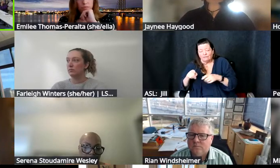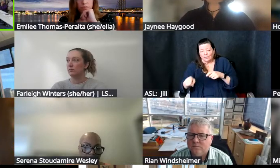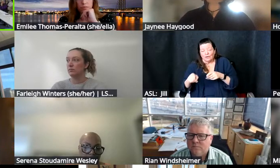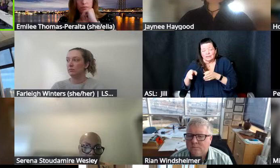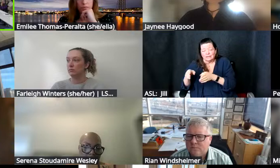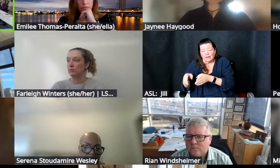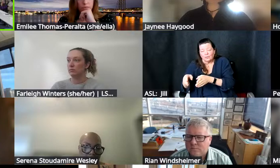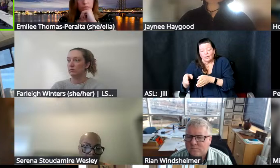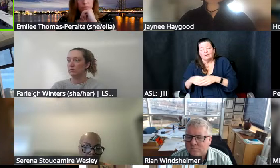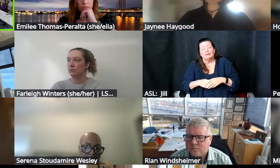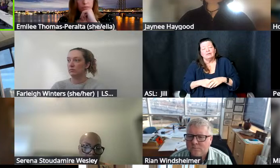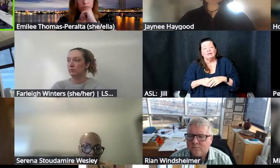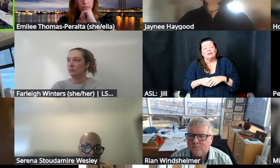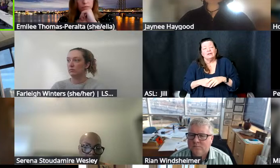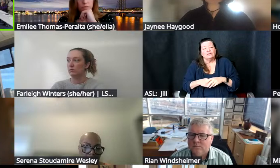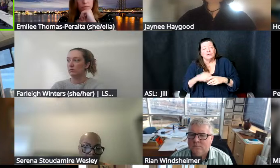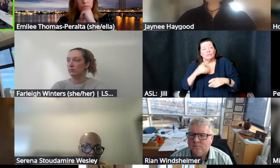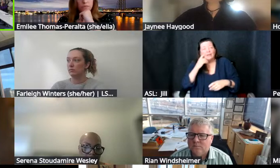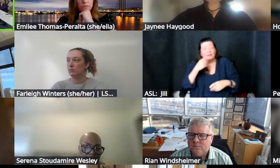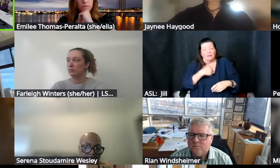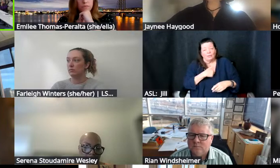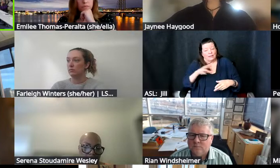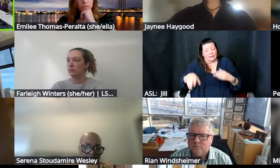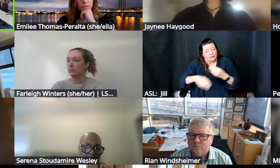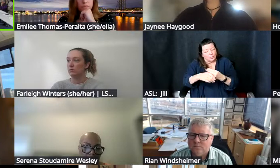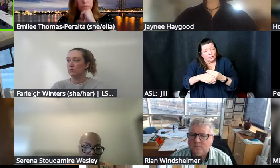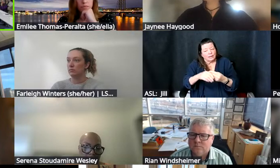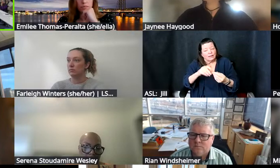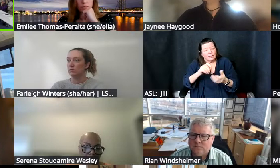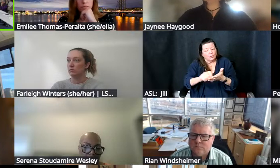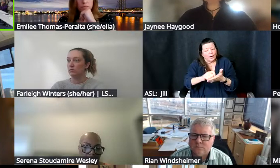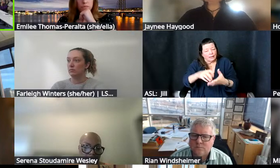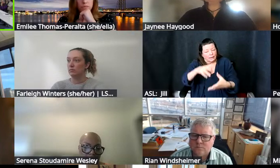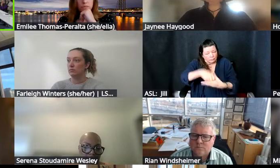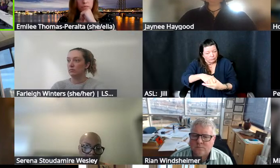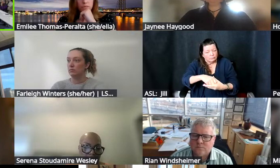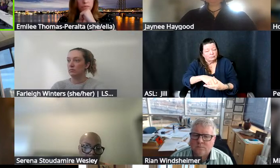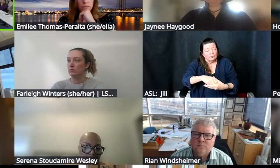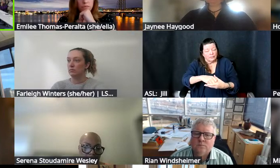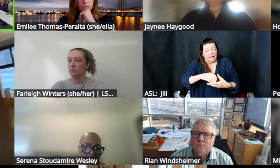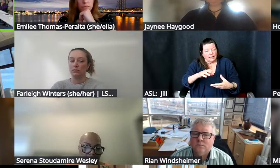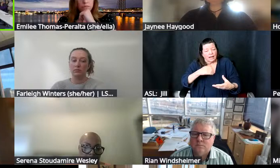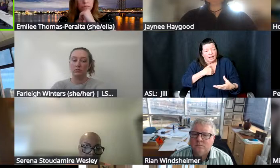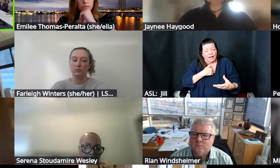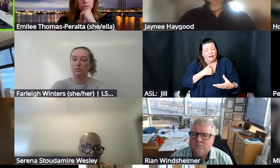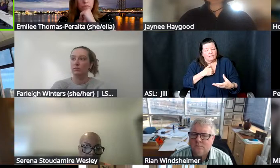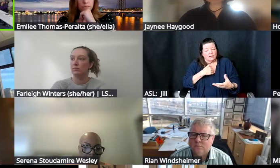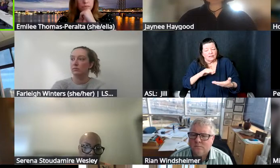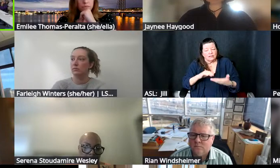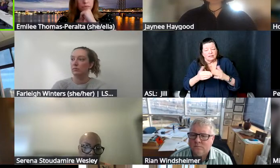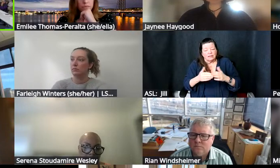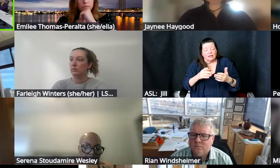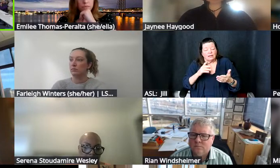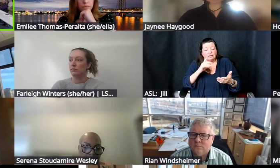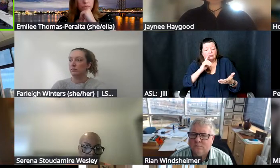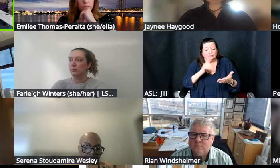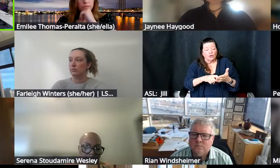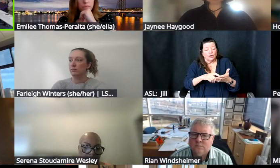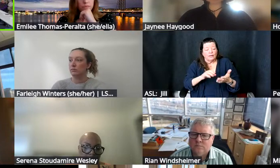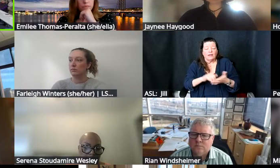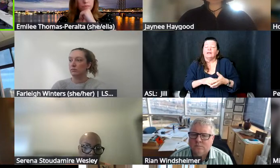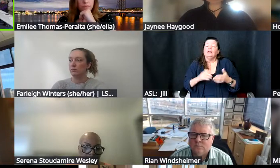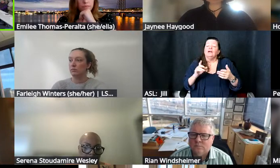I think we actually need to put that in writing and have a serious conversation about that. Okay, let's keep